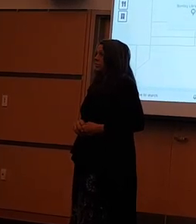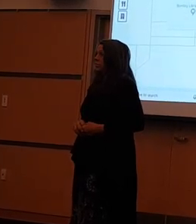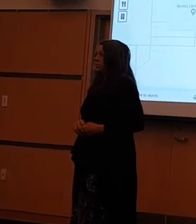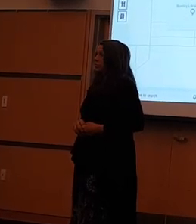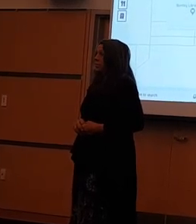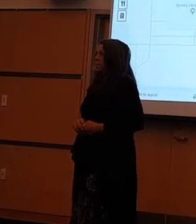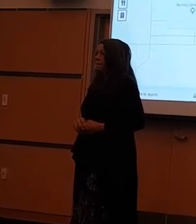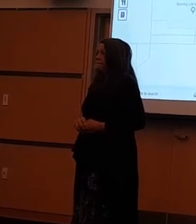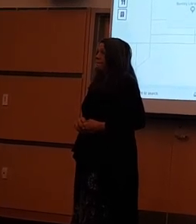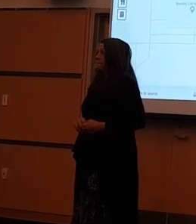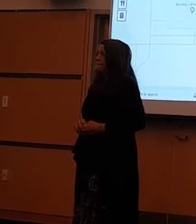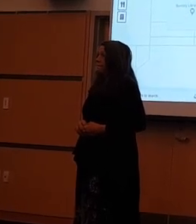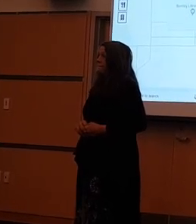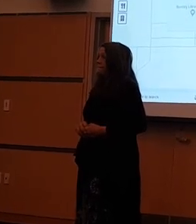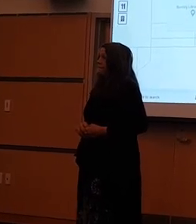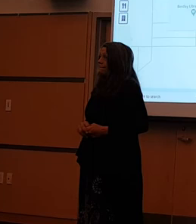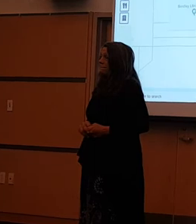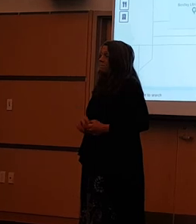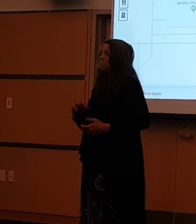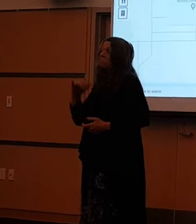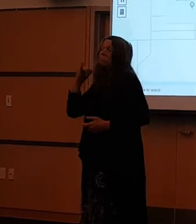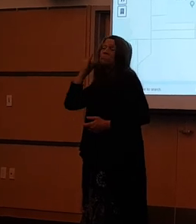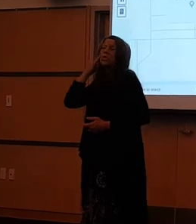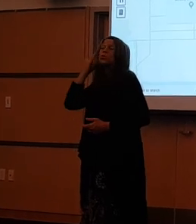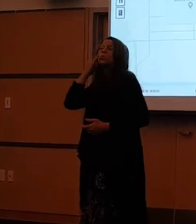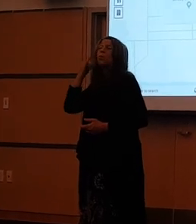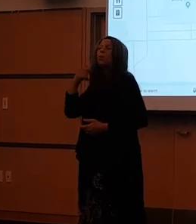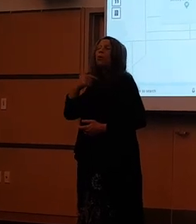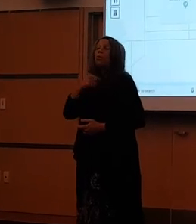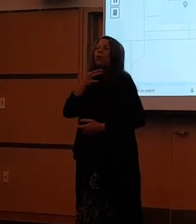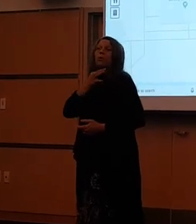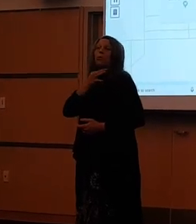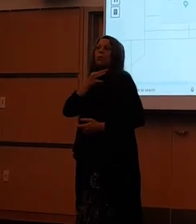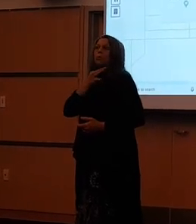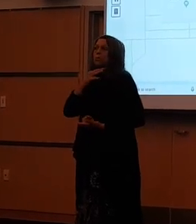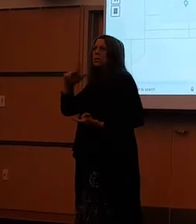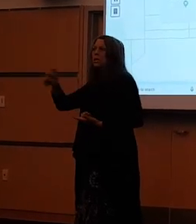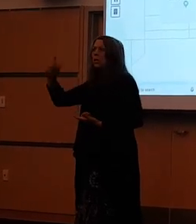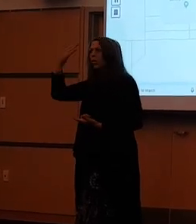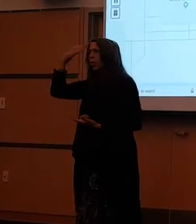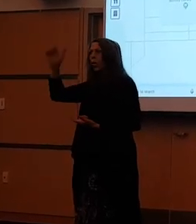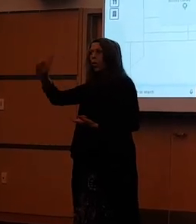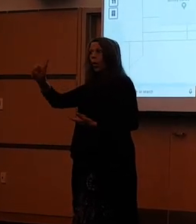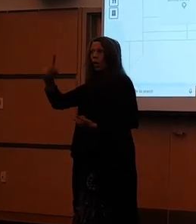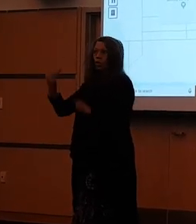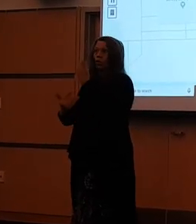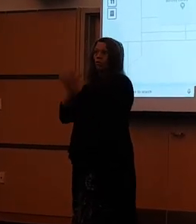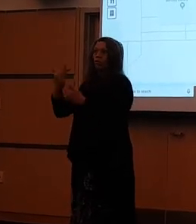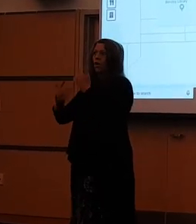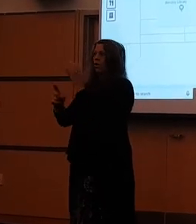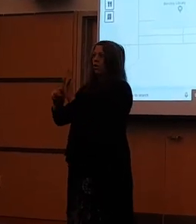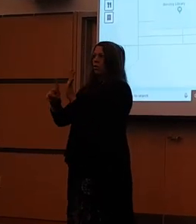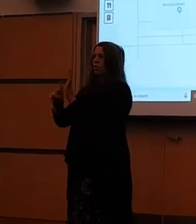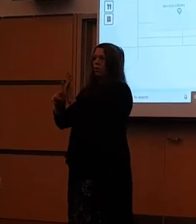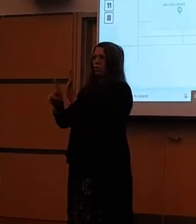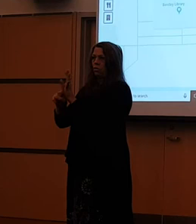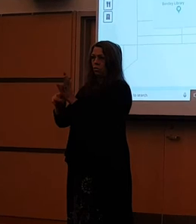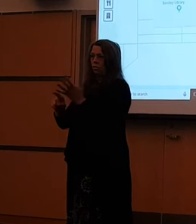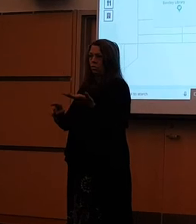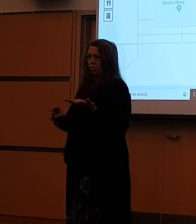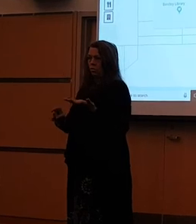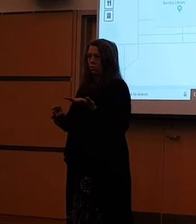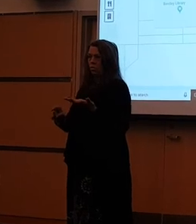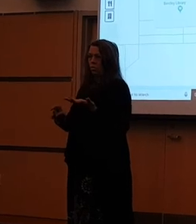So now let's see that I want to know where are the fire alarms in the college. I only